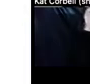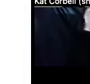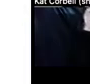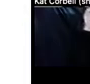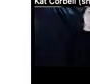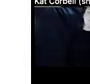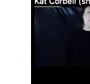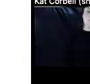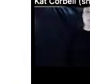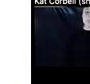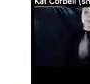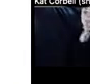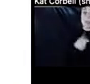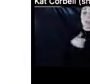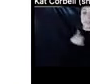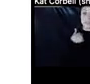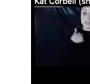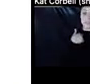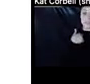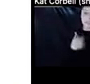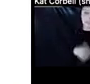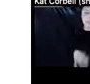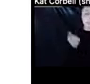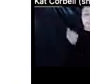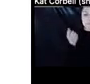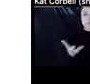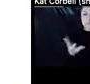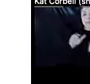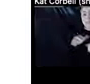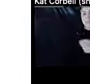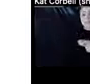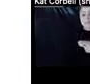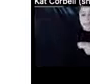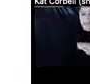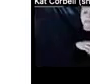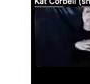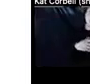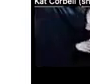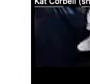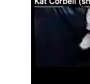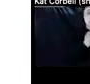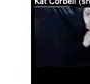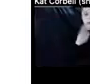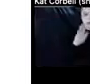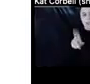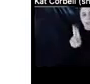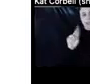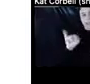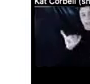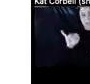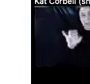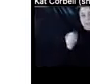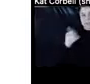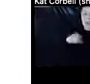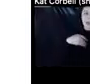In reality, many scattered site supportive housing units are in buildings operated by irresponsible landlords.